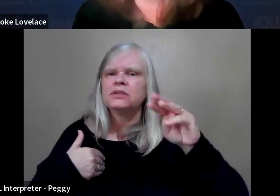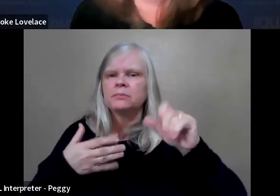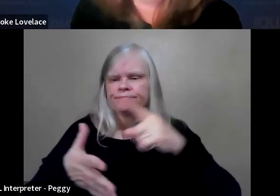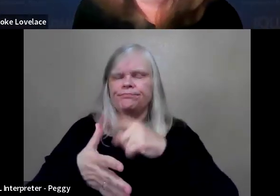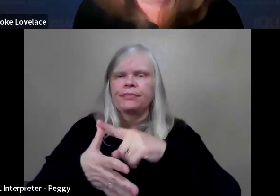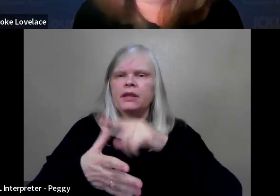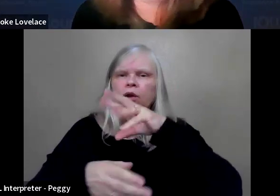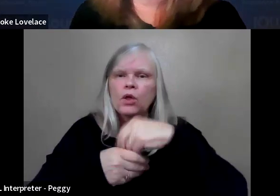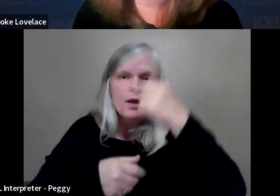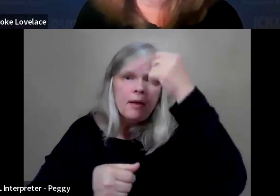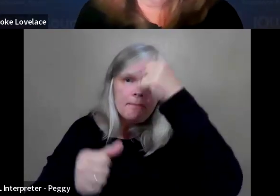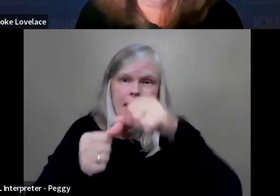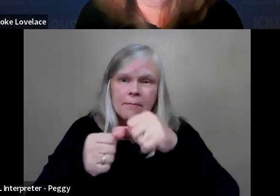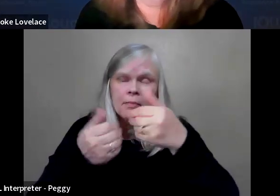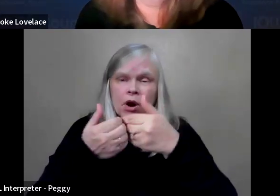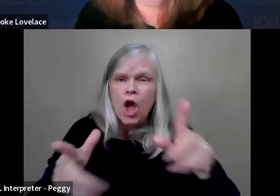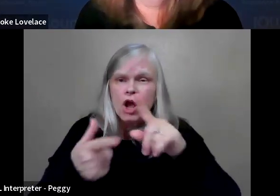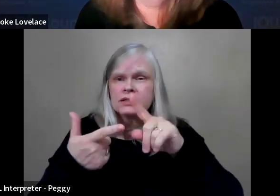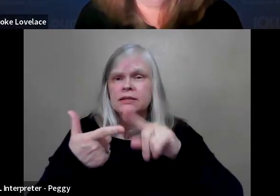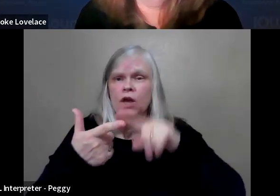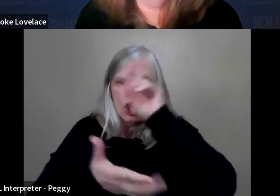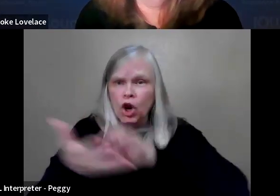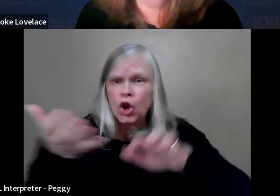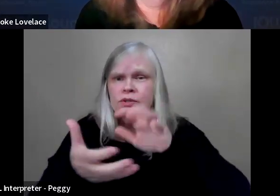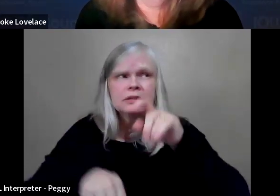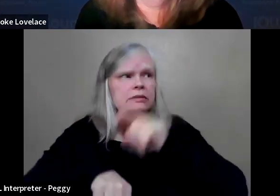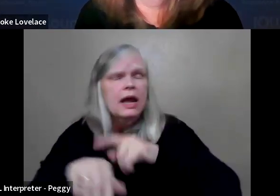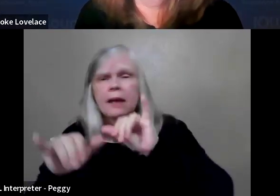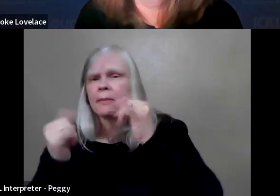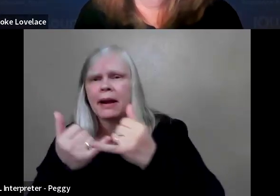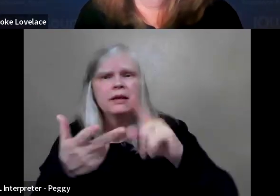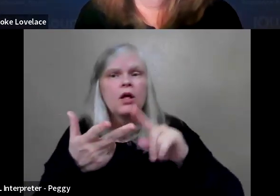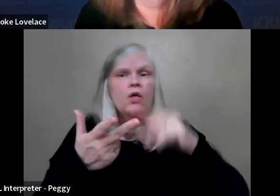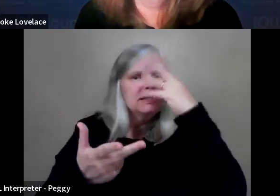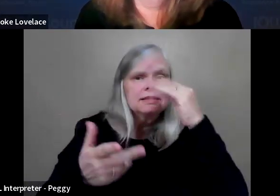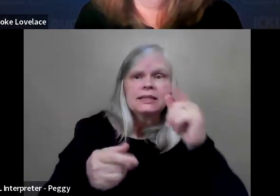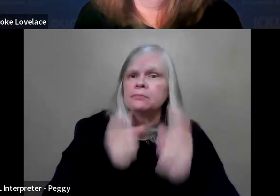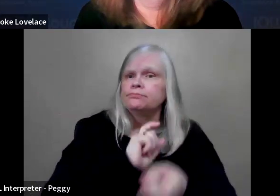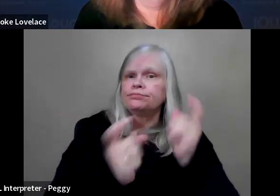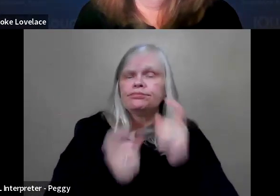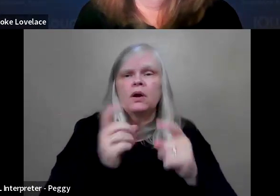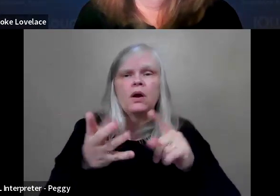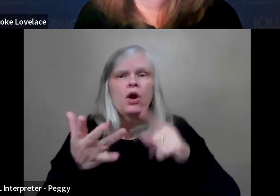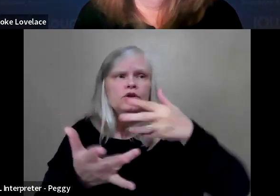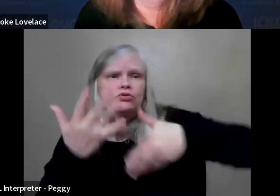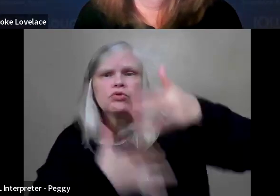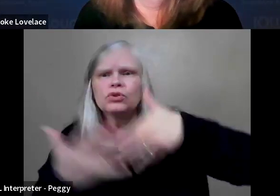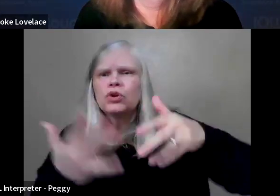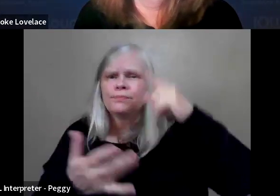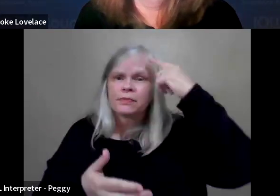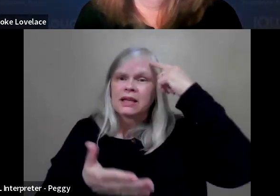memory loss, confusion with time and place, changes in sleep patterns, social changes,